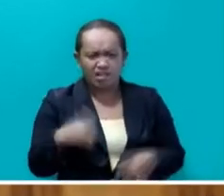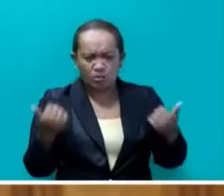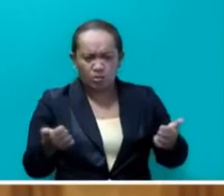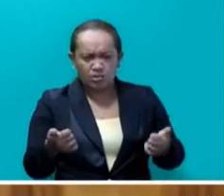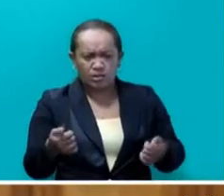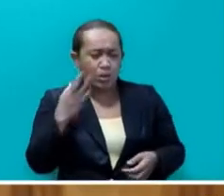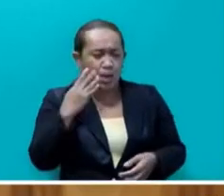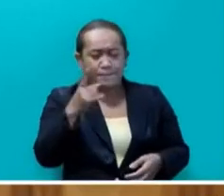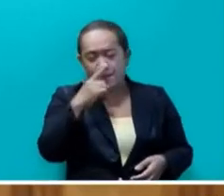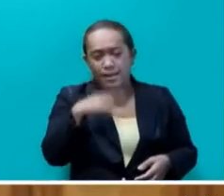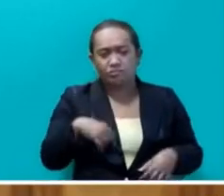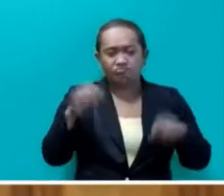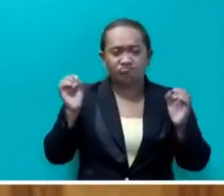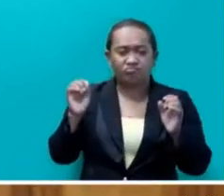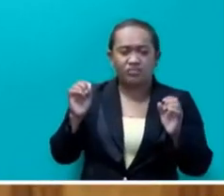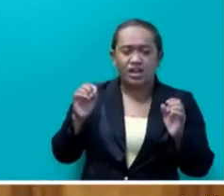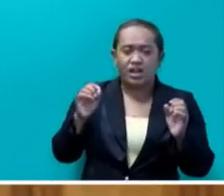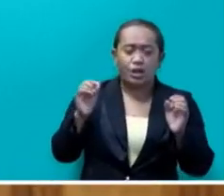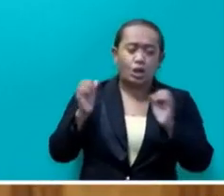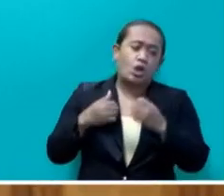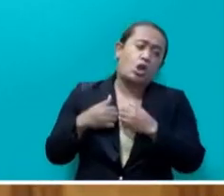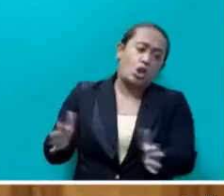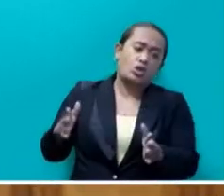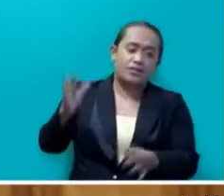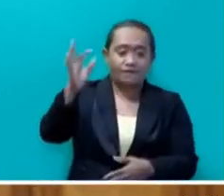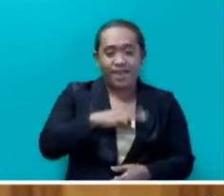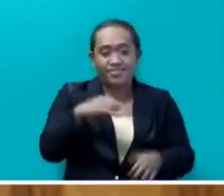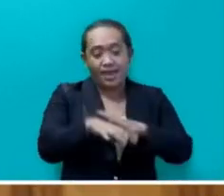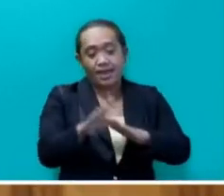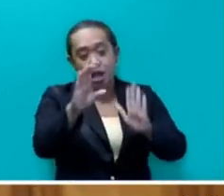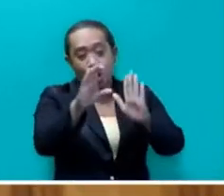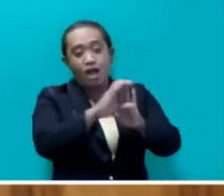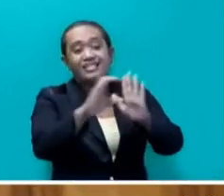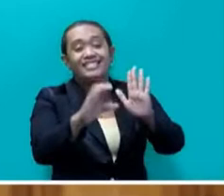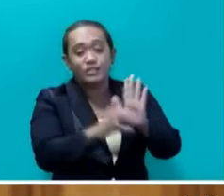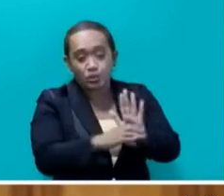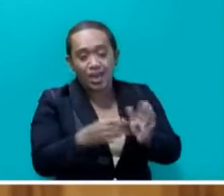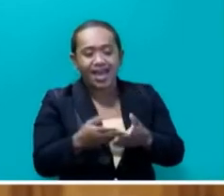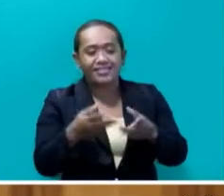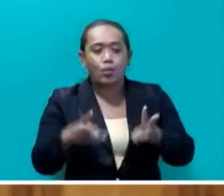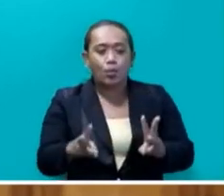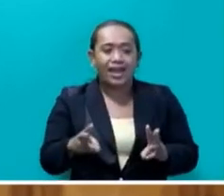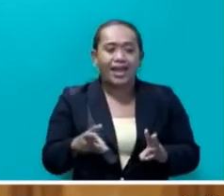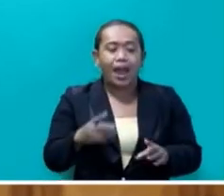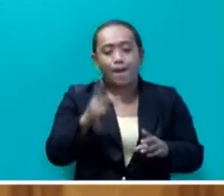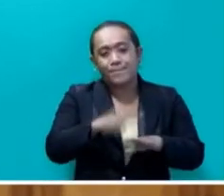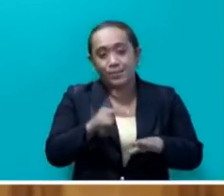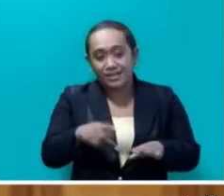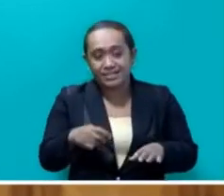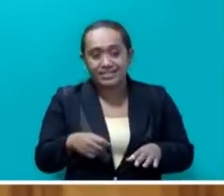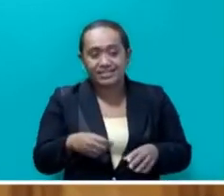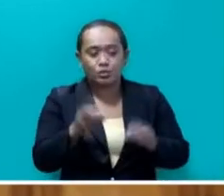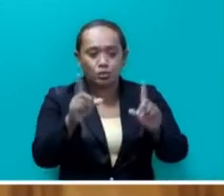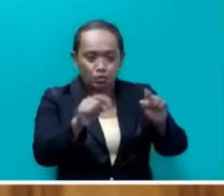faith in the Constitution and the way our parliamentary system of governance